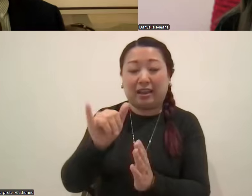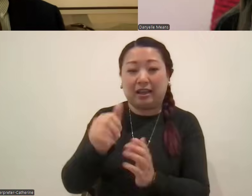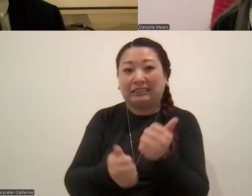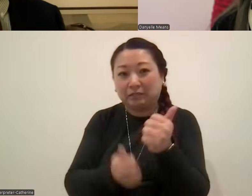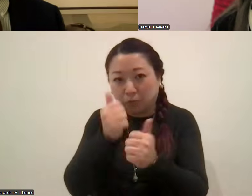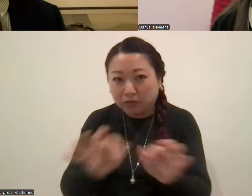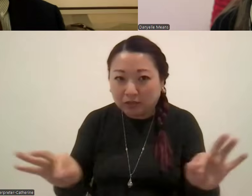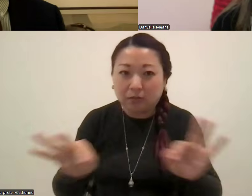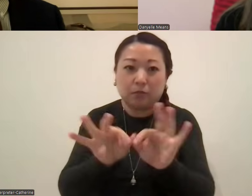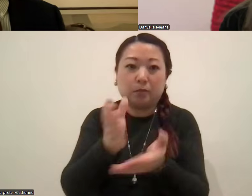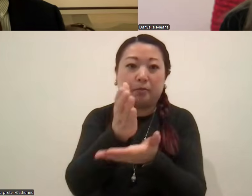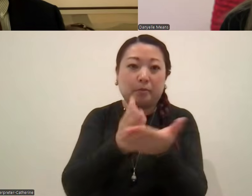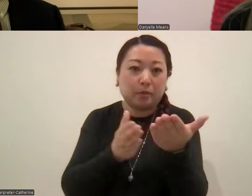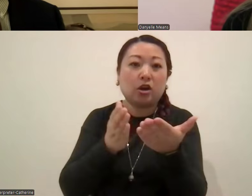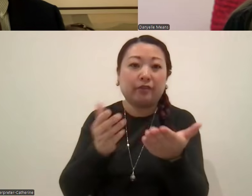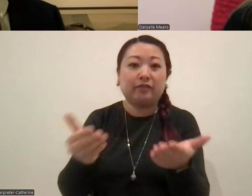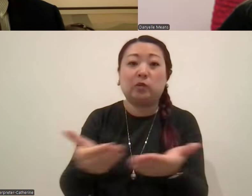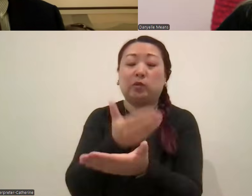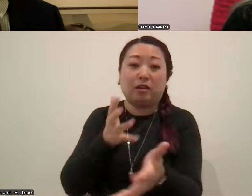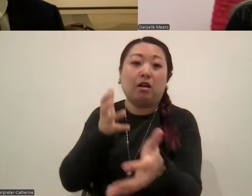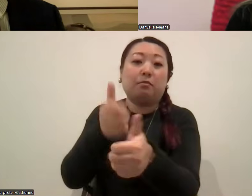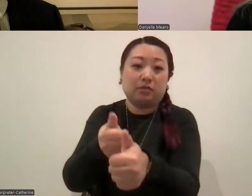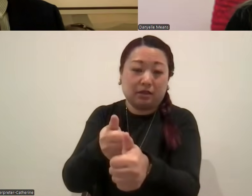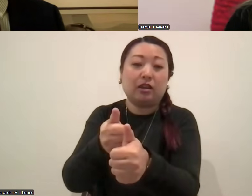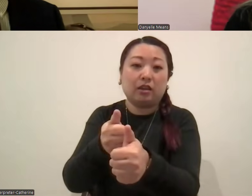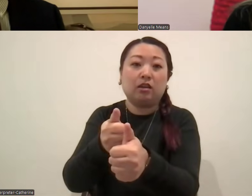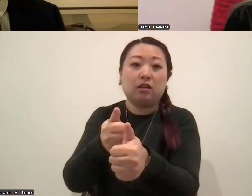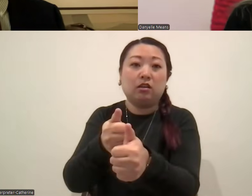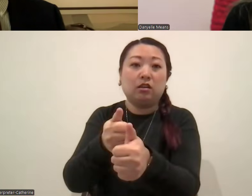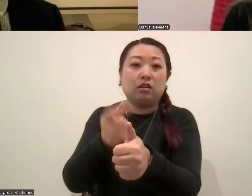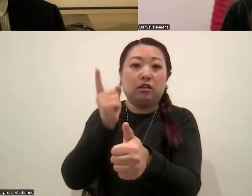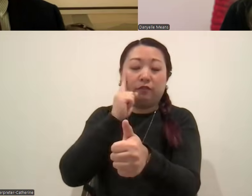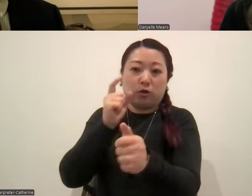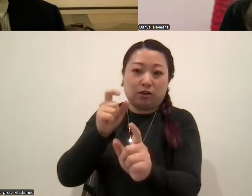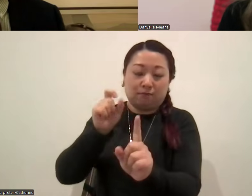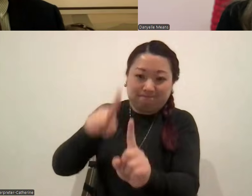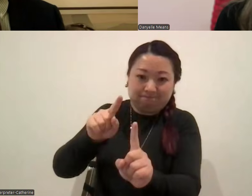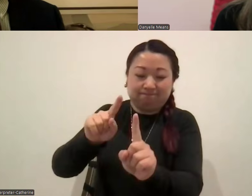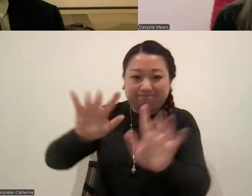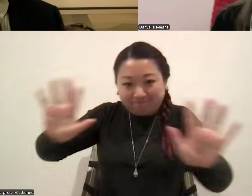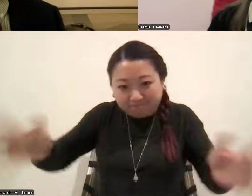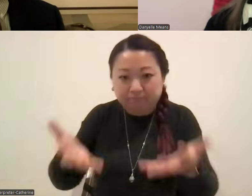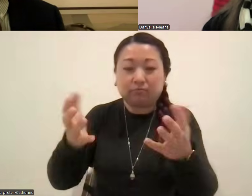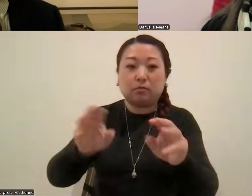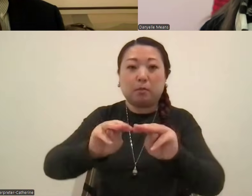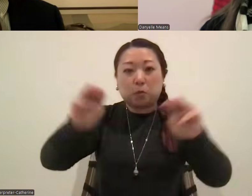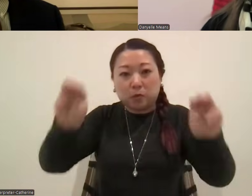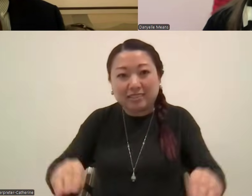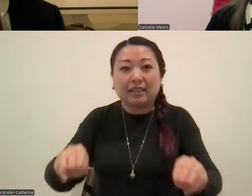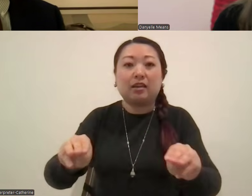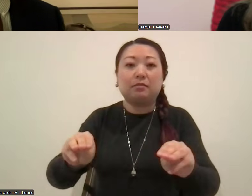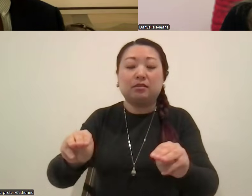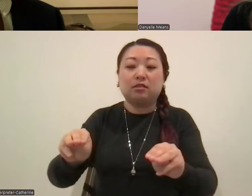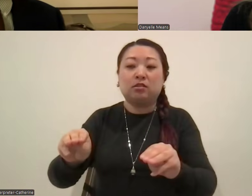important aspect of the new update, to spur museums to get those ancestors back